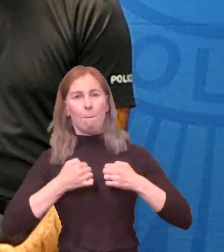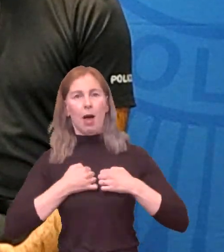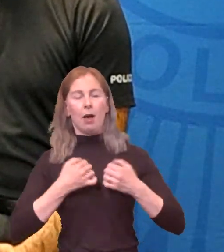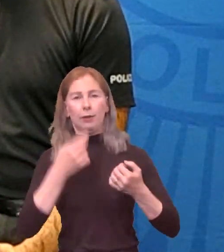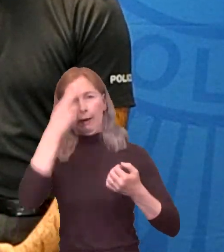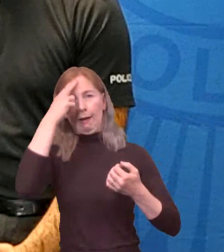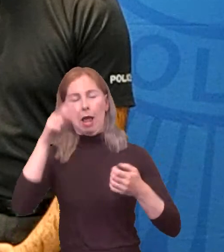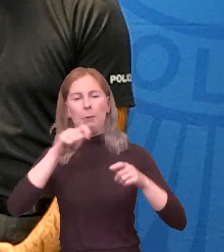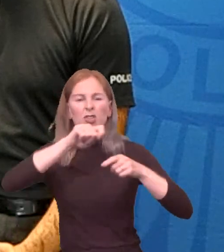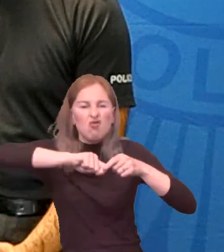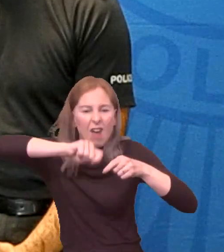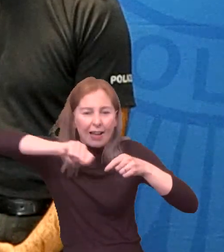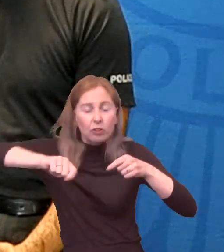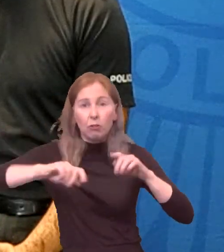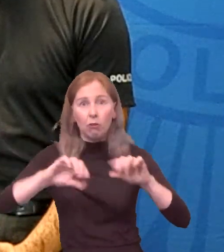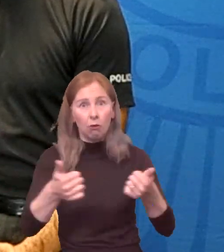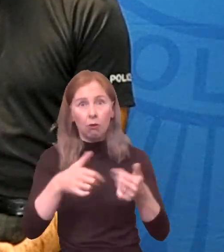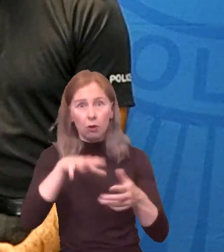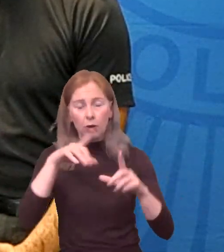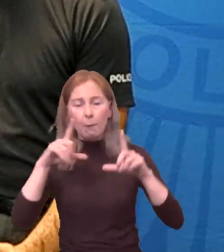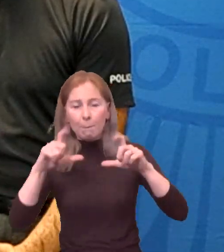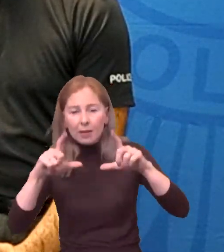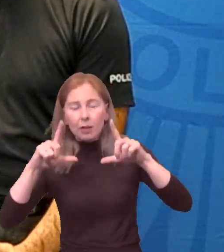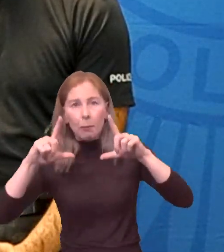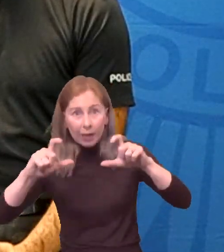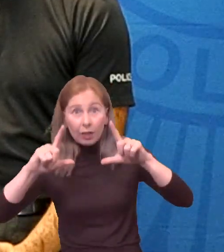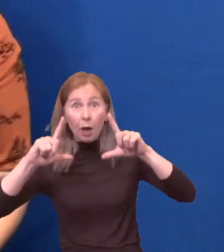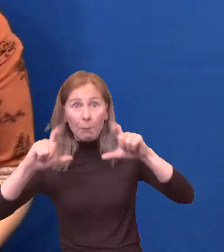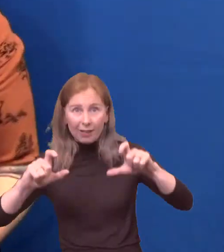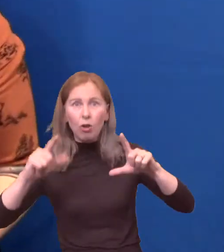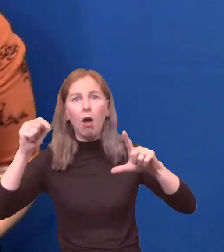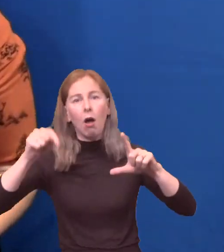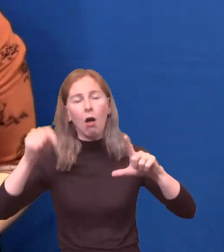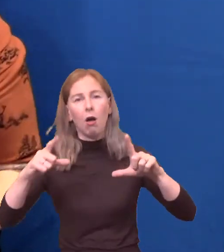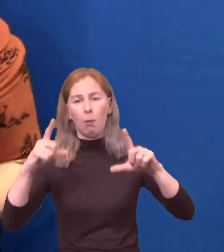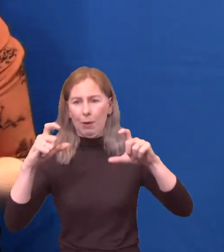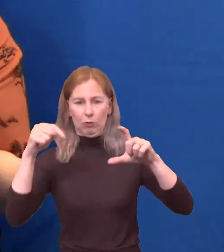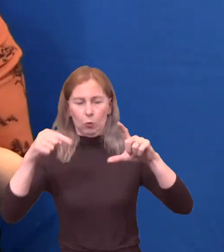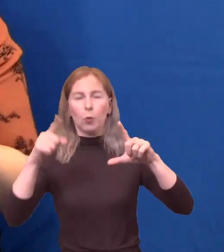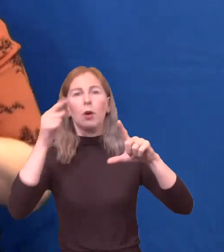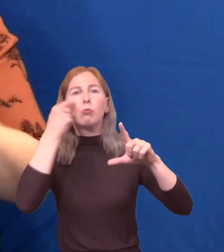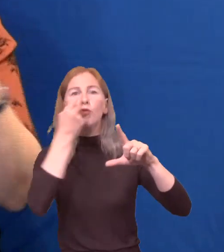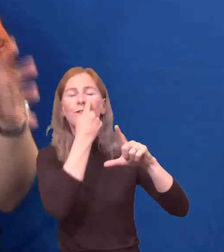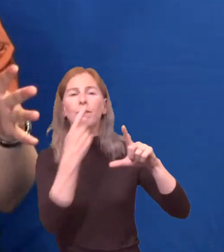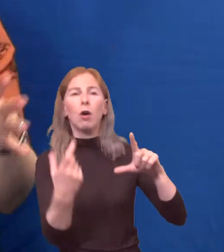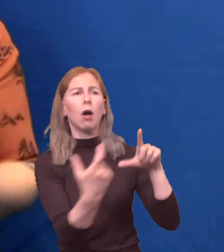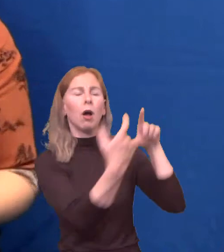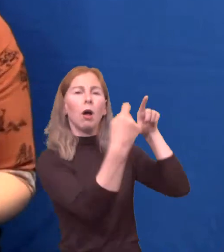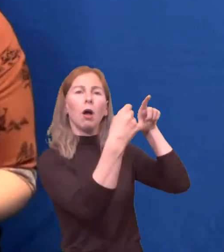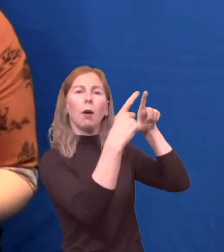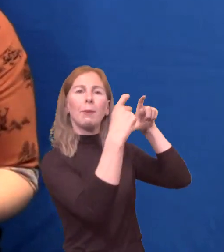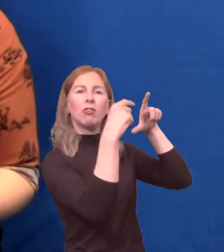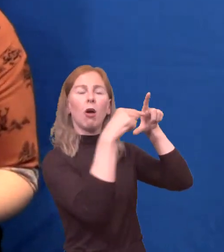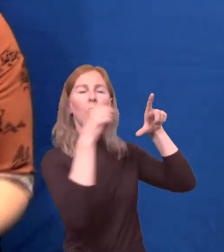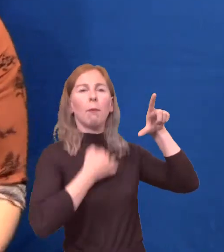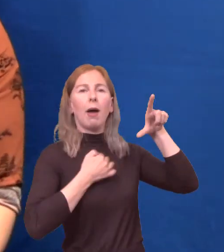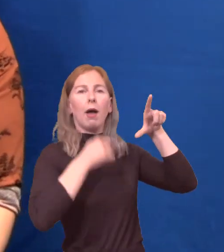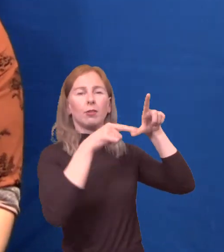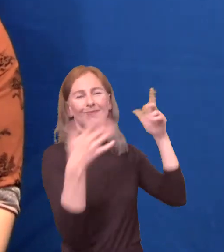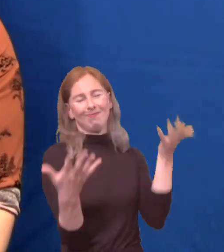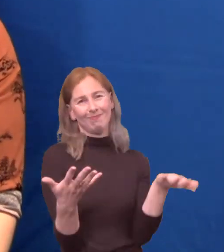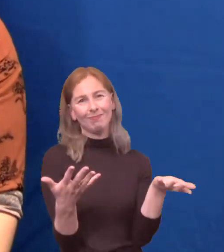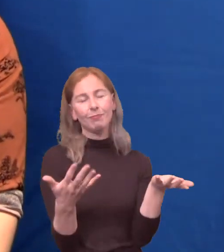and we can match it up, and it makes it a lot easier. One of the other topics, we're changing topic again here, but on something which